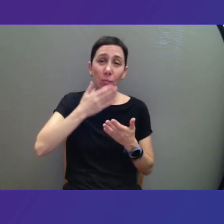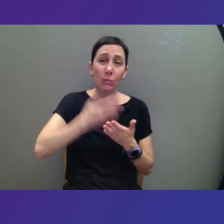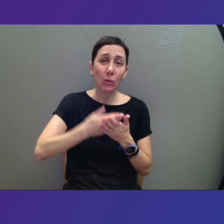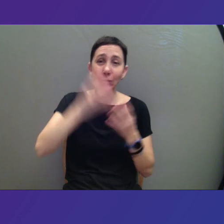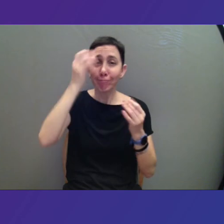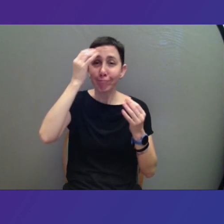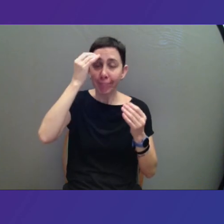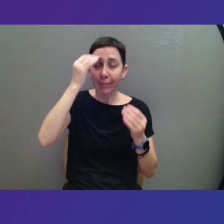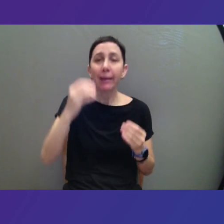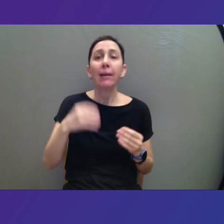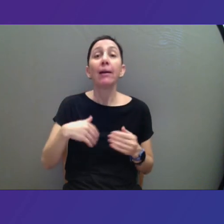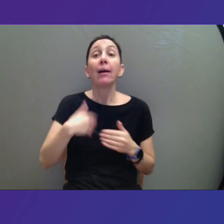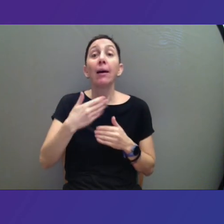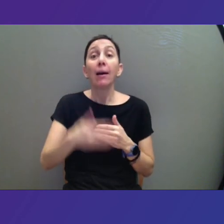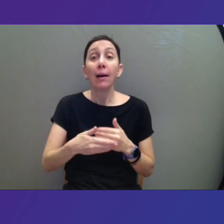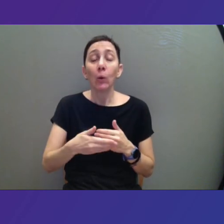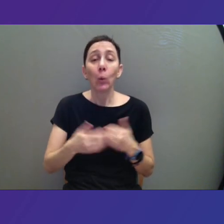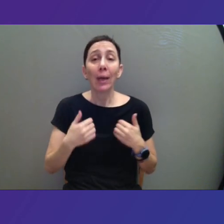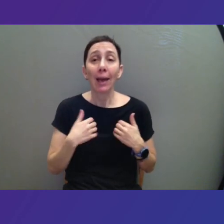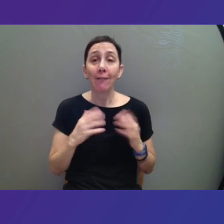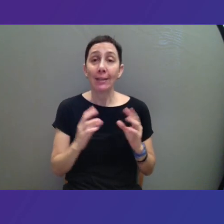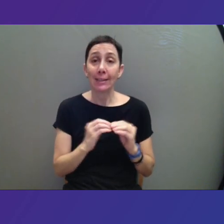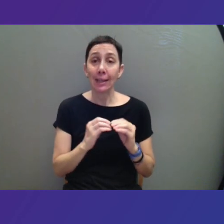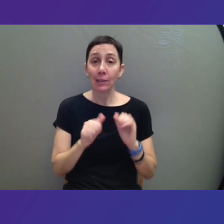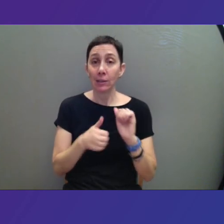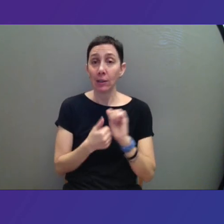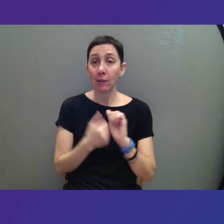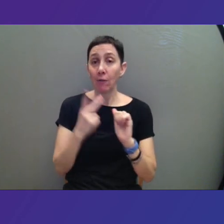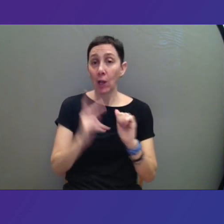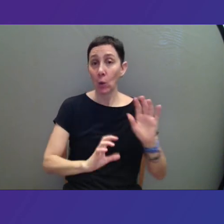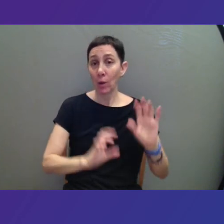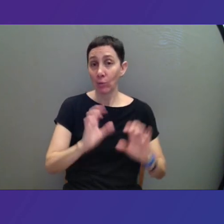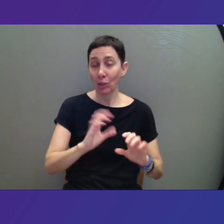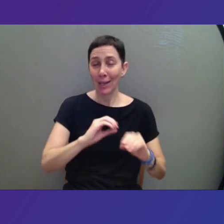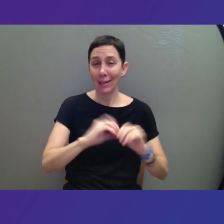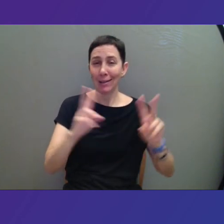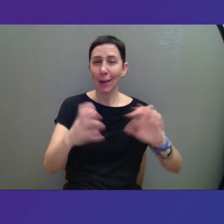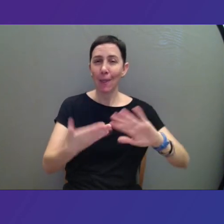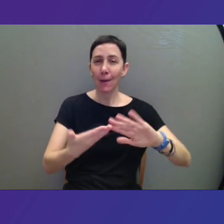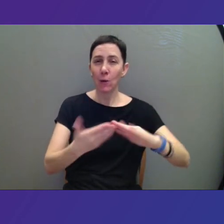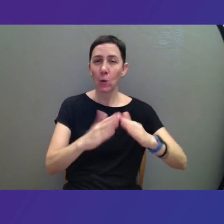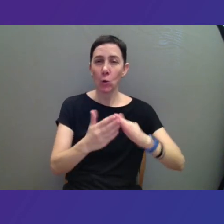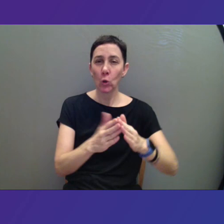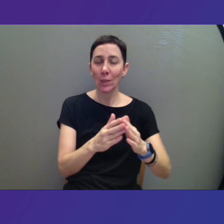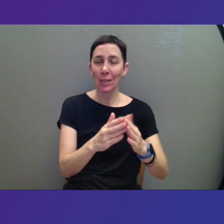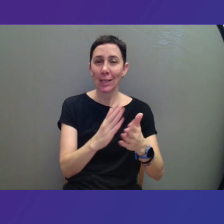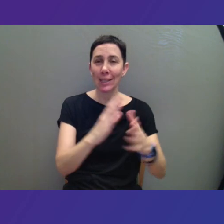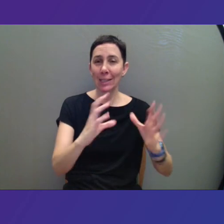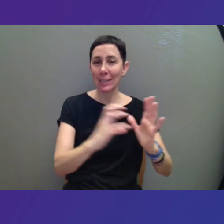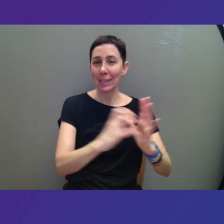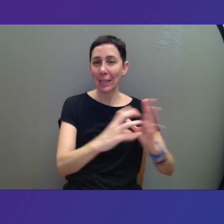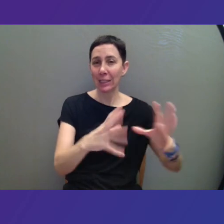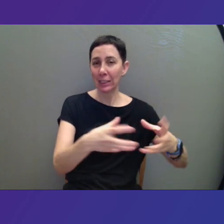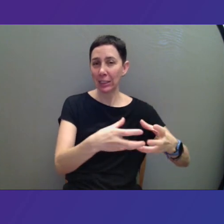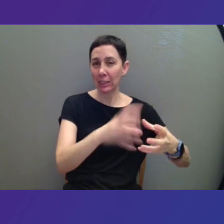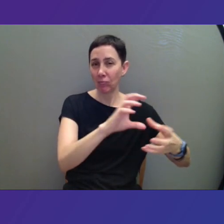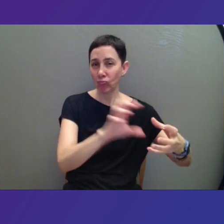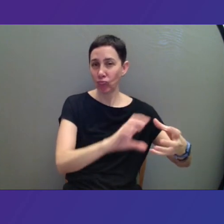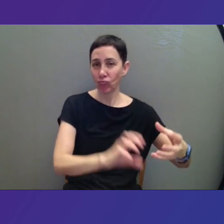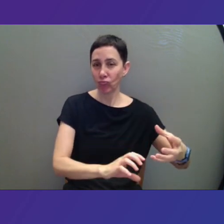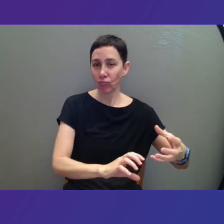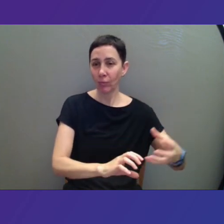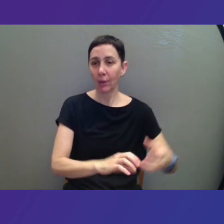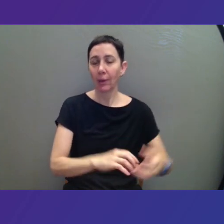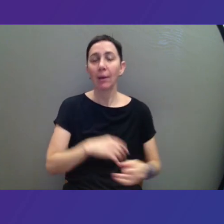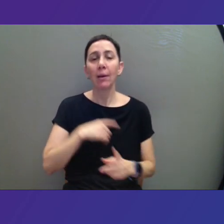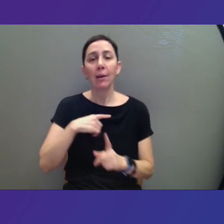join us in the session follow-up chat in the community section to take a few questions and also wrap up the conversation. And I also would like to give